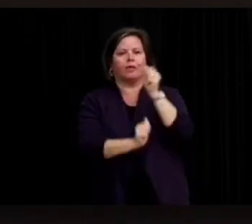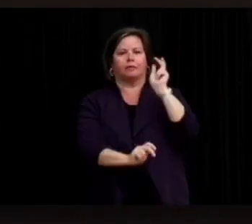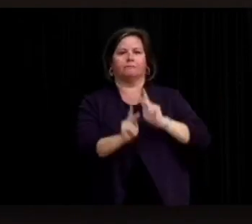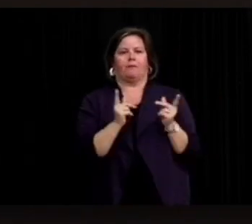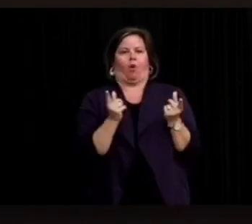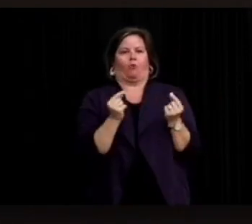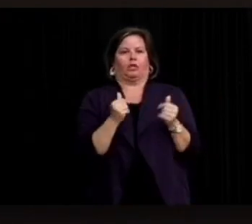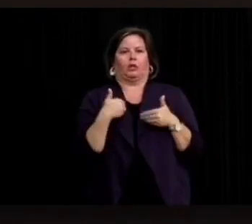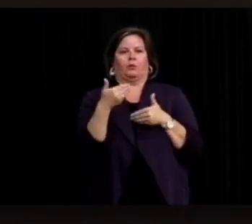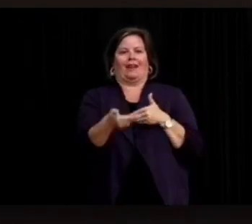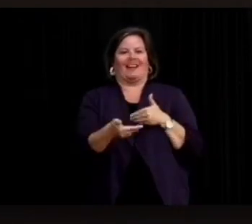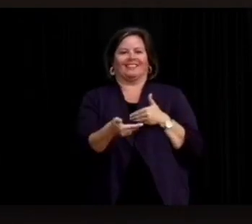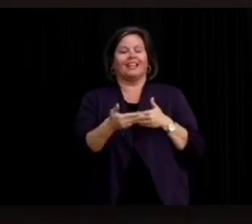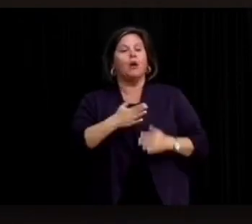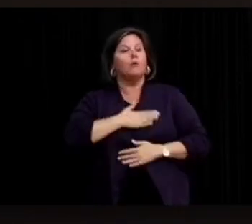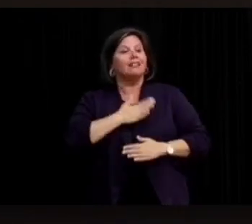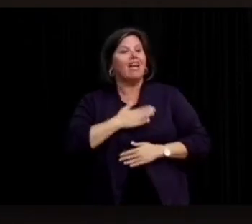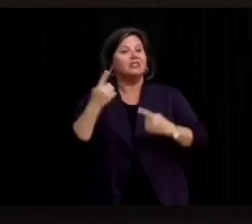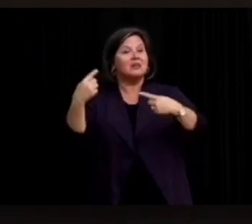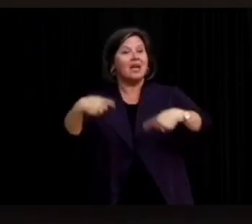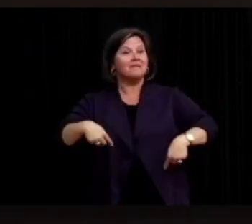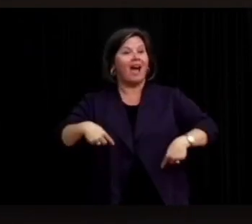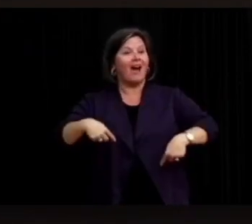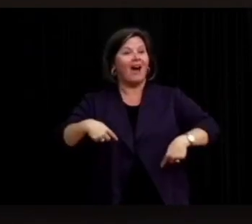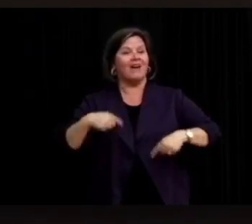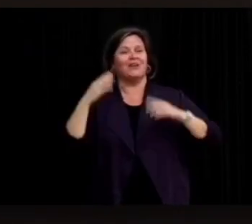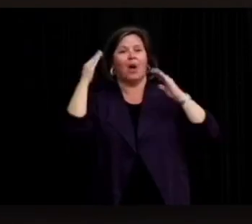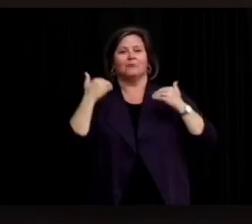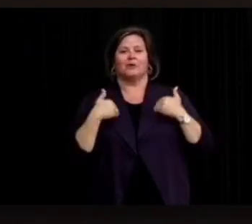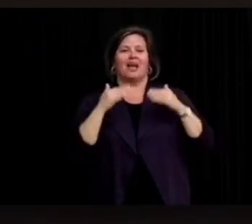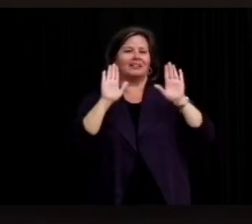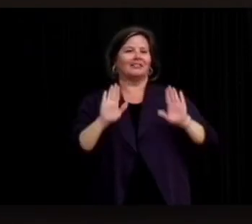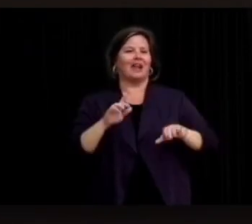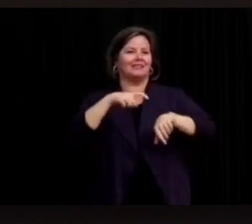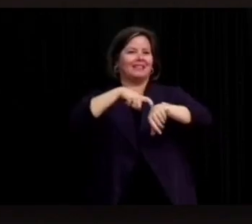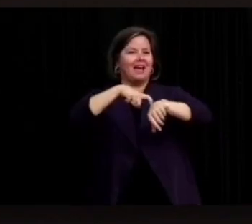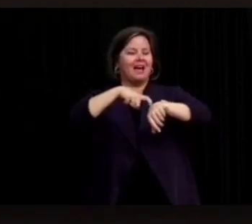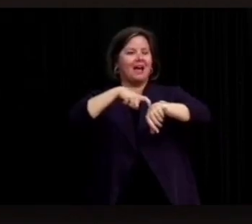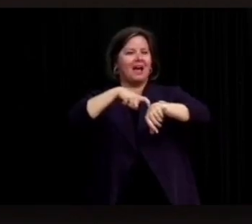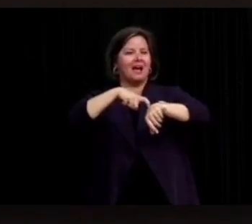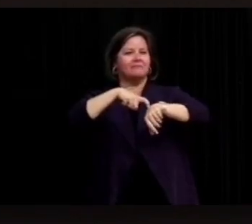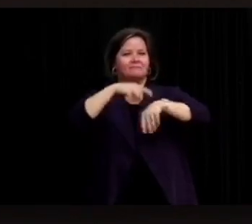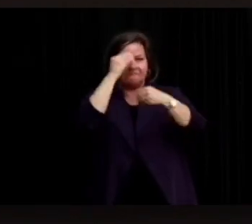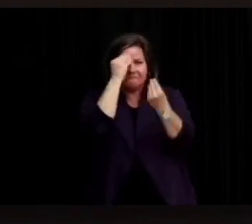Again, glad you came out. Hope you had a good time. Again,